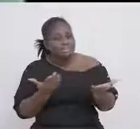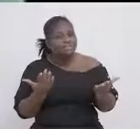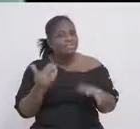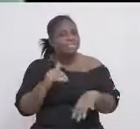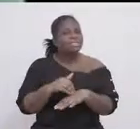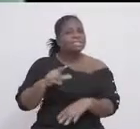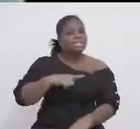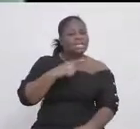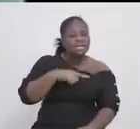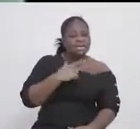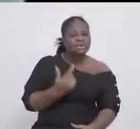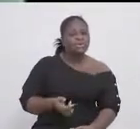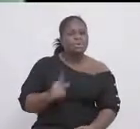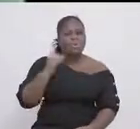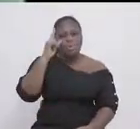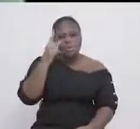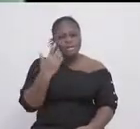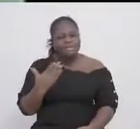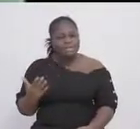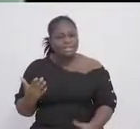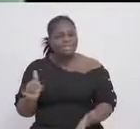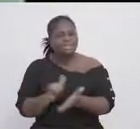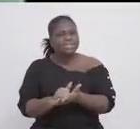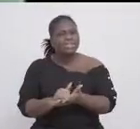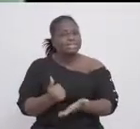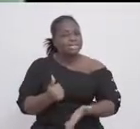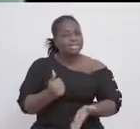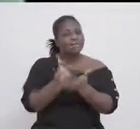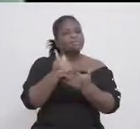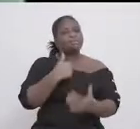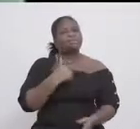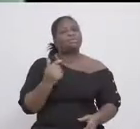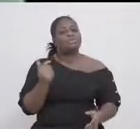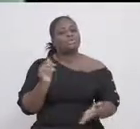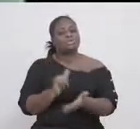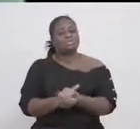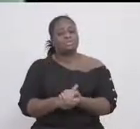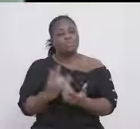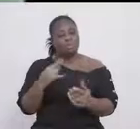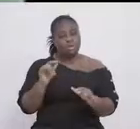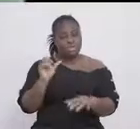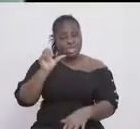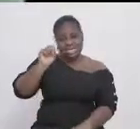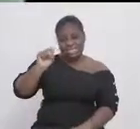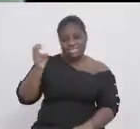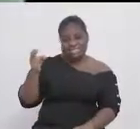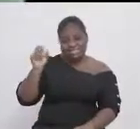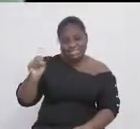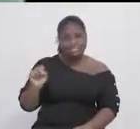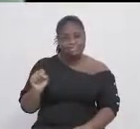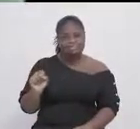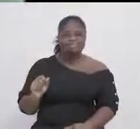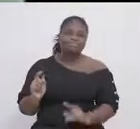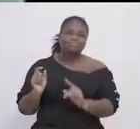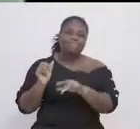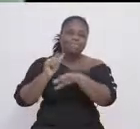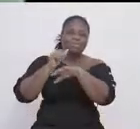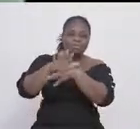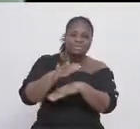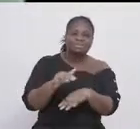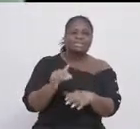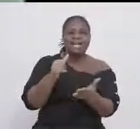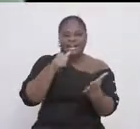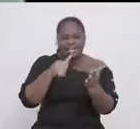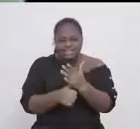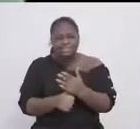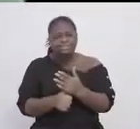Legon. But one thing that struck me was that when I was in secondary school, I used to post letters to my friends, and it takes